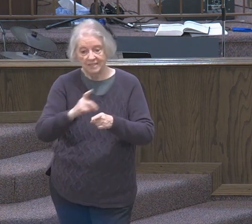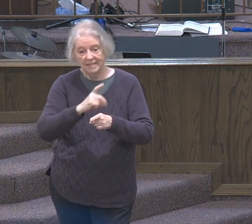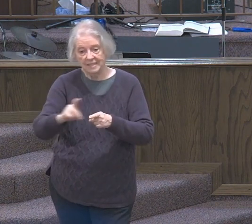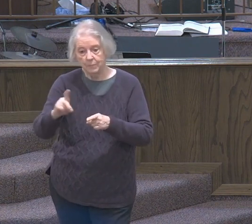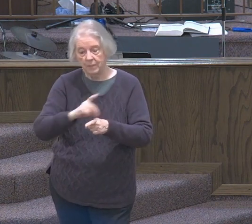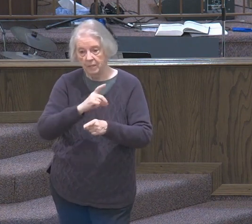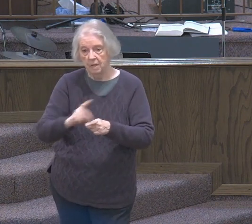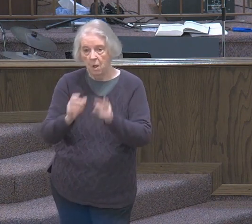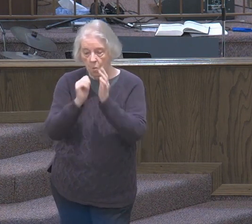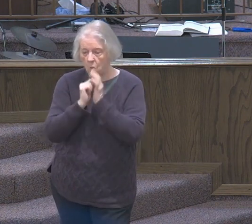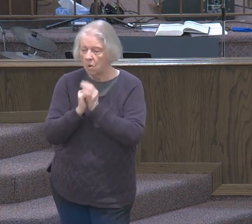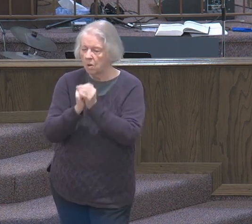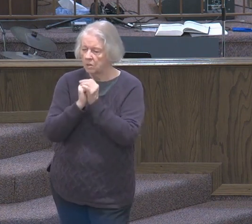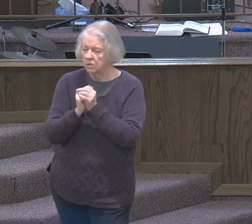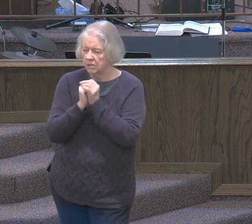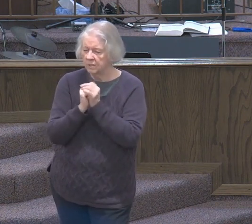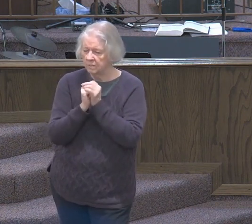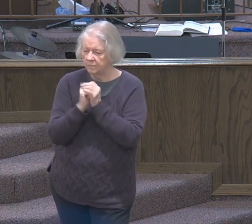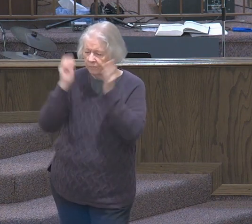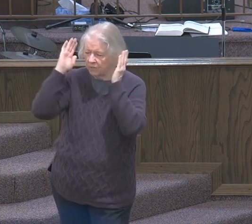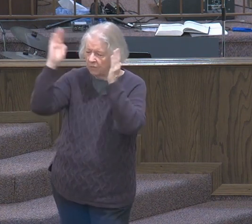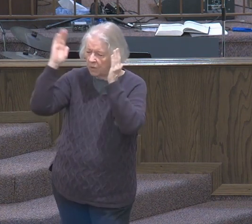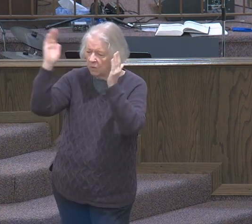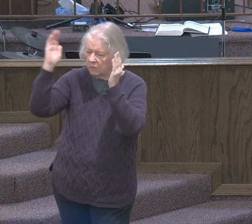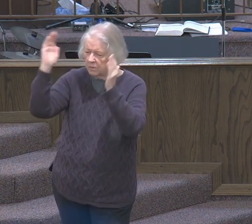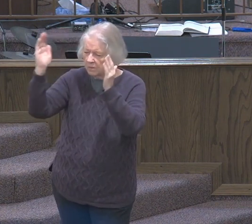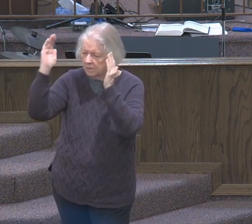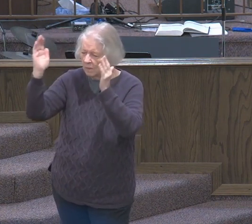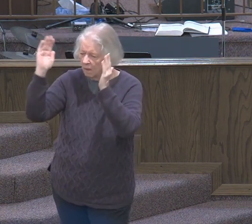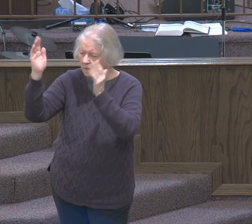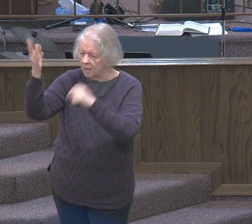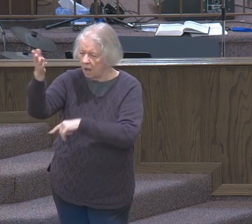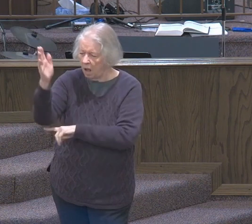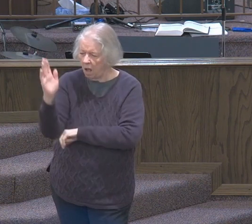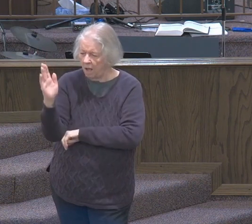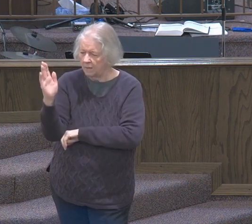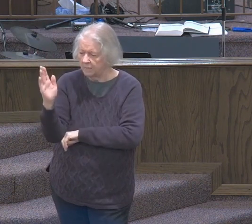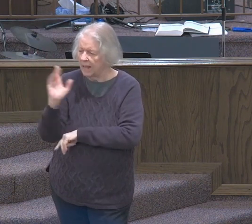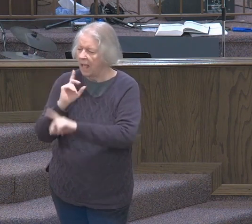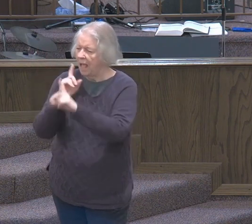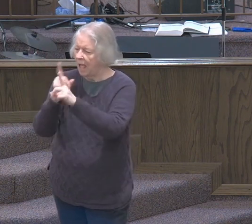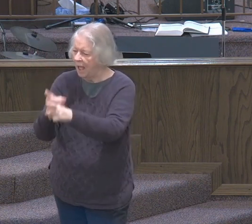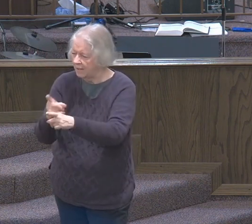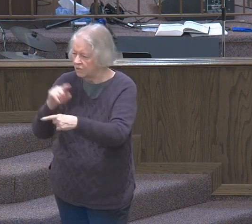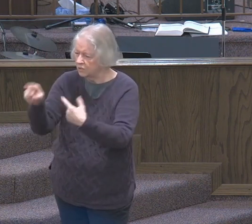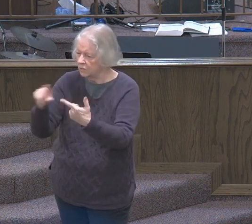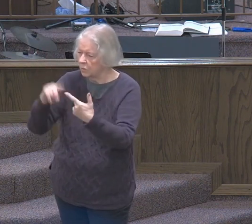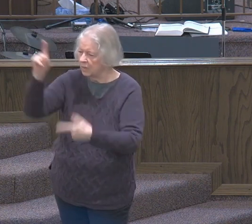if we focus on God and we respond rightly to God, the discipline of